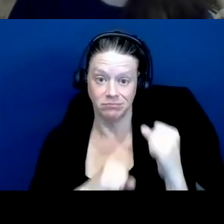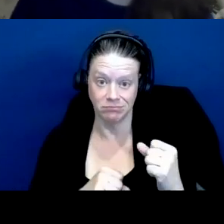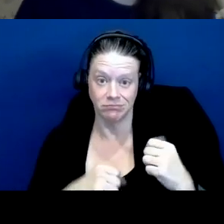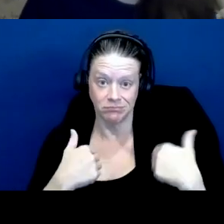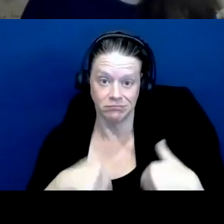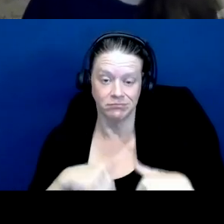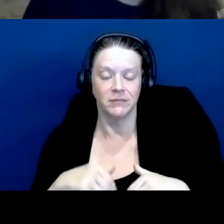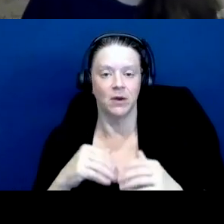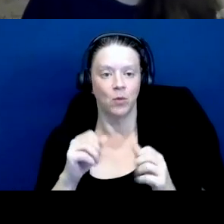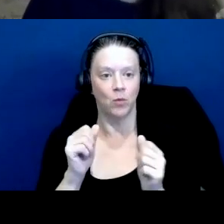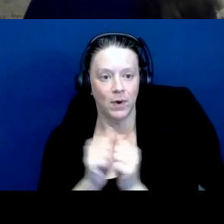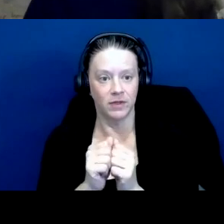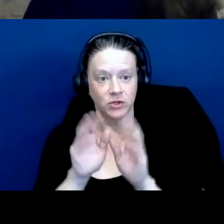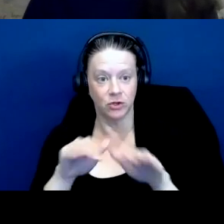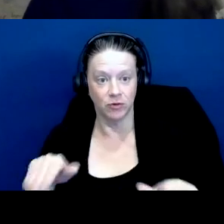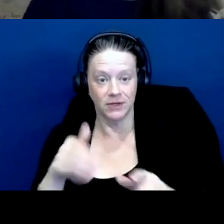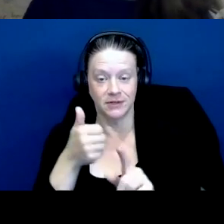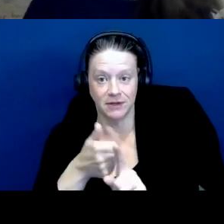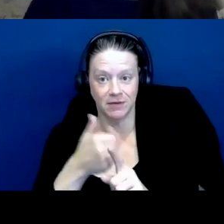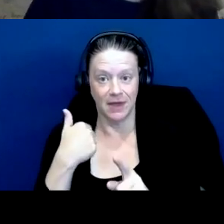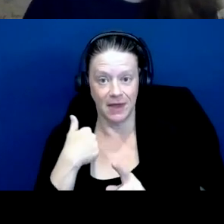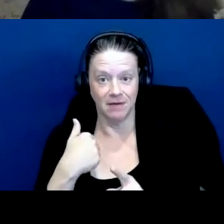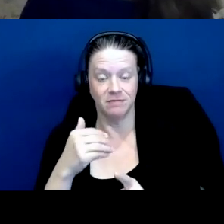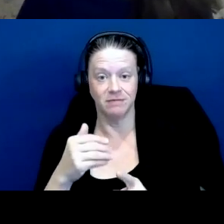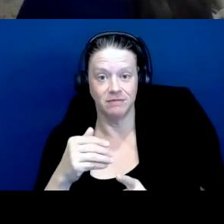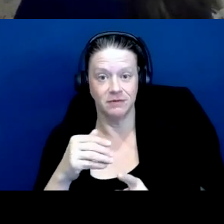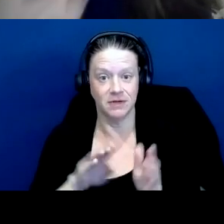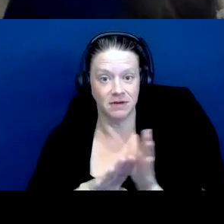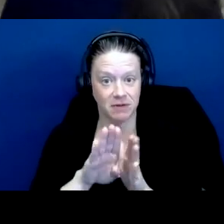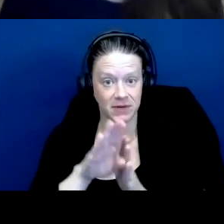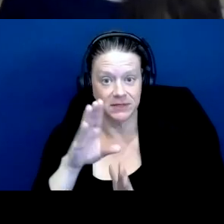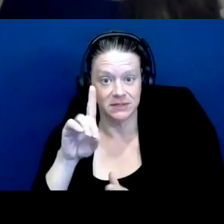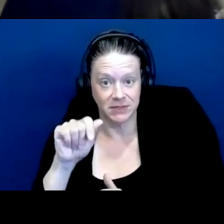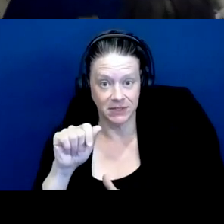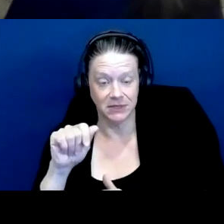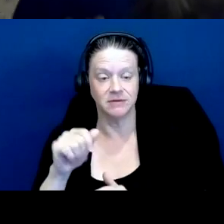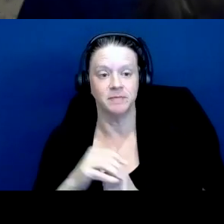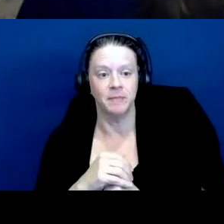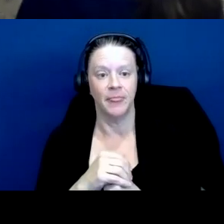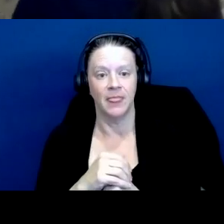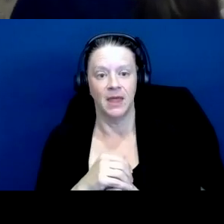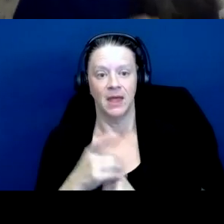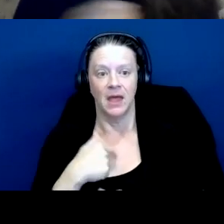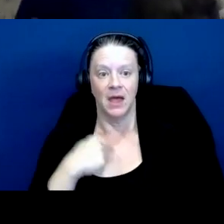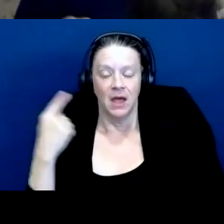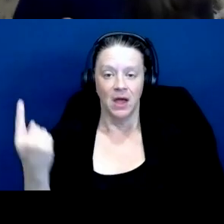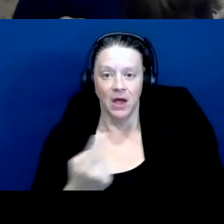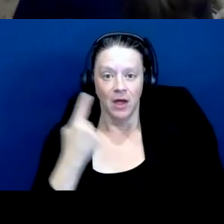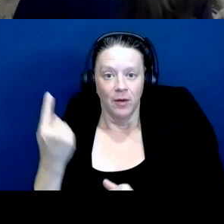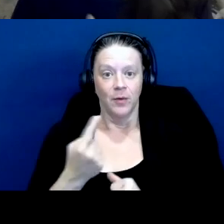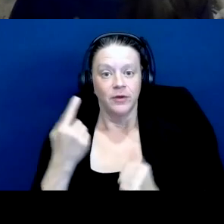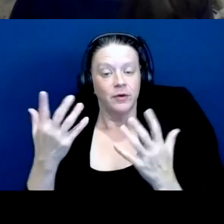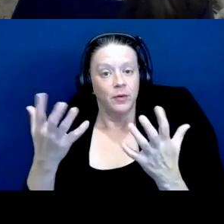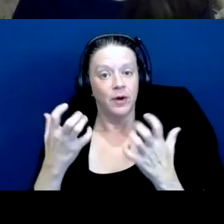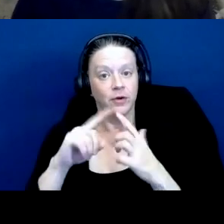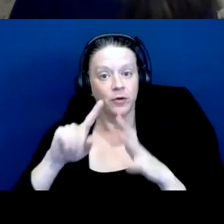disabilities. So this is my area of expertise. I always like to start any presentations